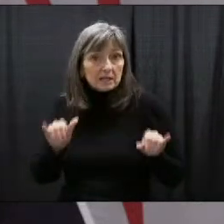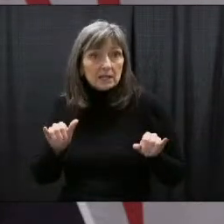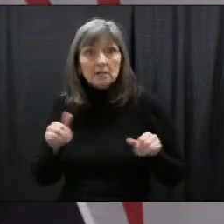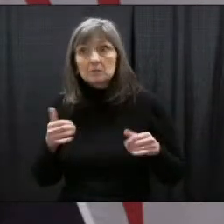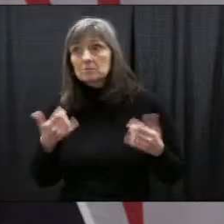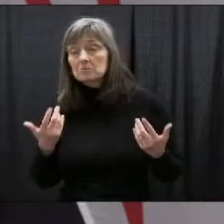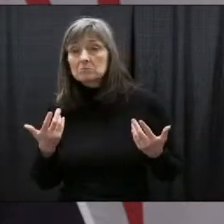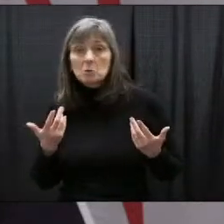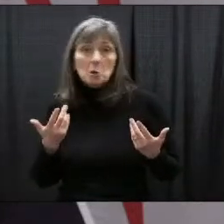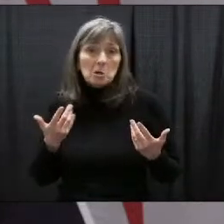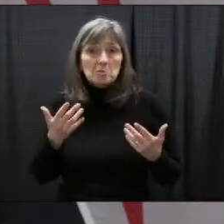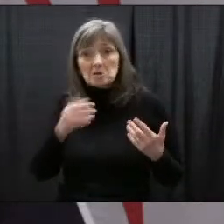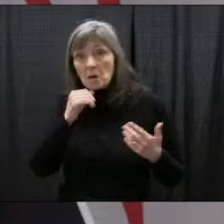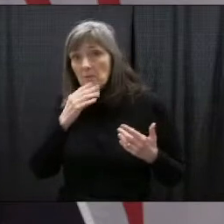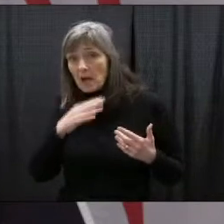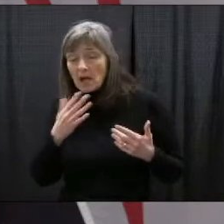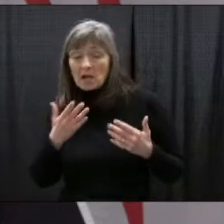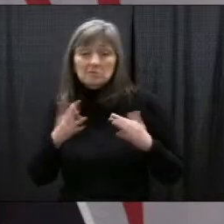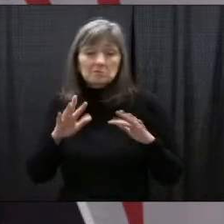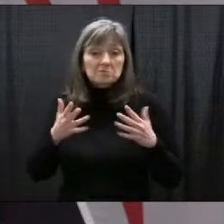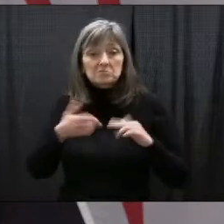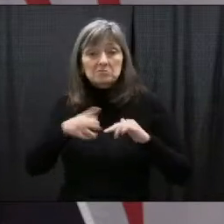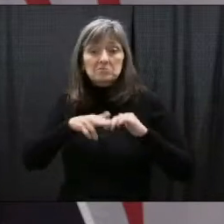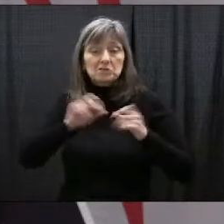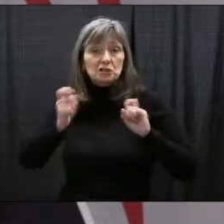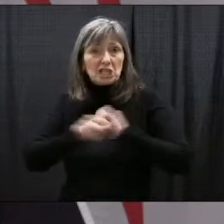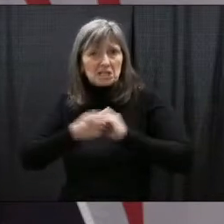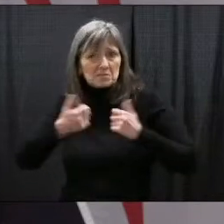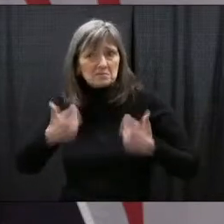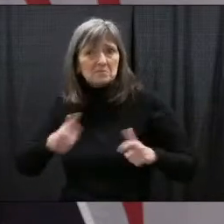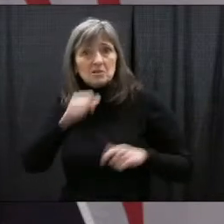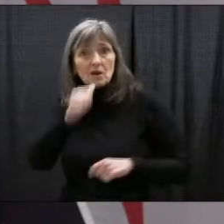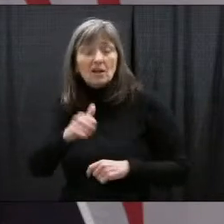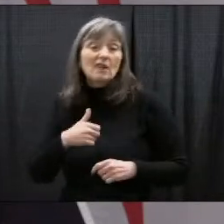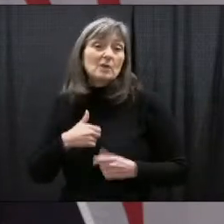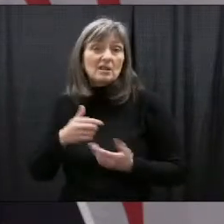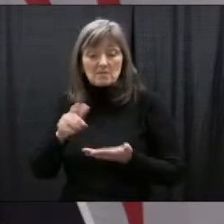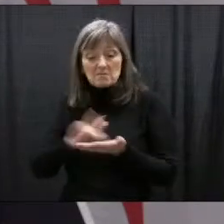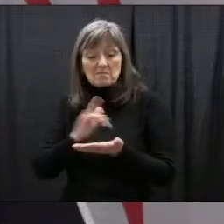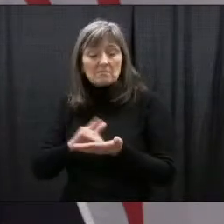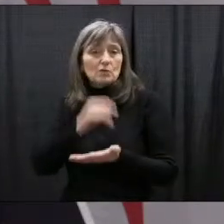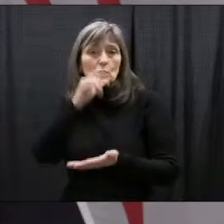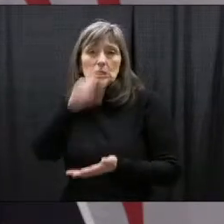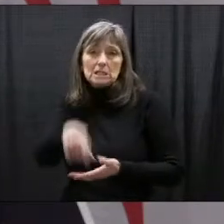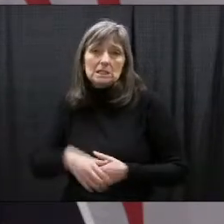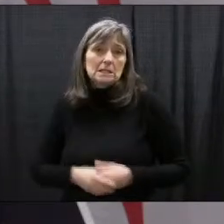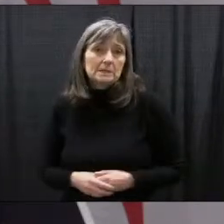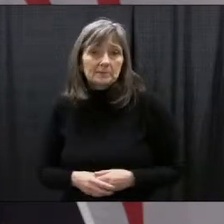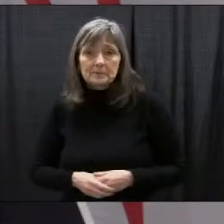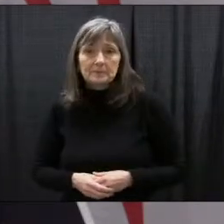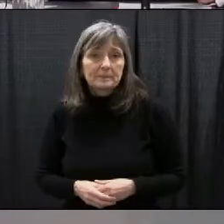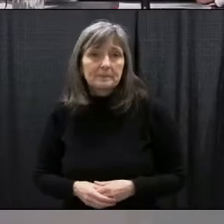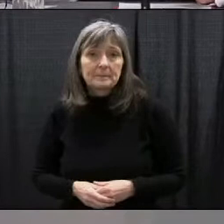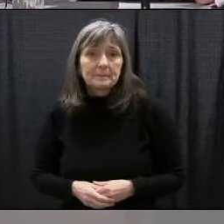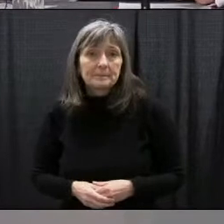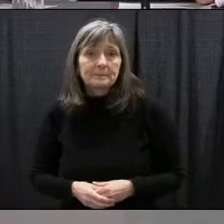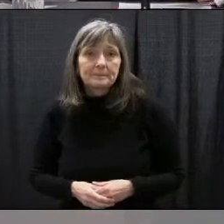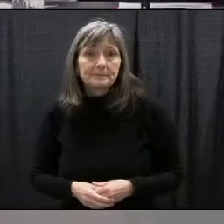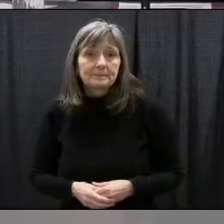as it is today, or it doesn't show a dramatic shift, that we won't need that tool anymore. It's as simple as that.